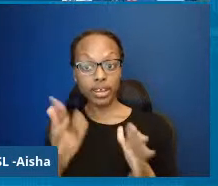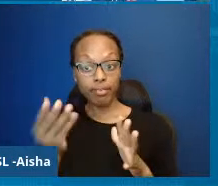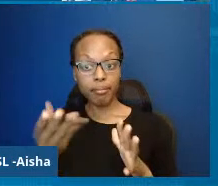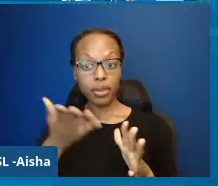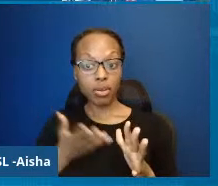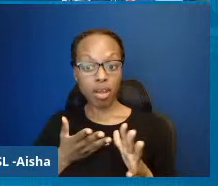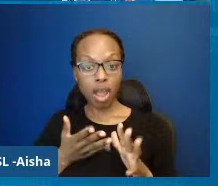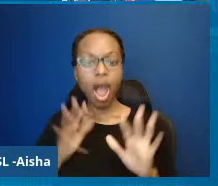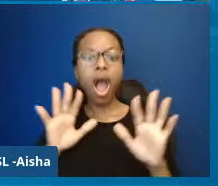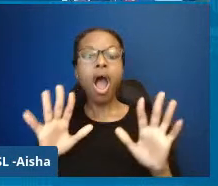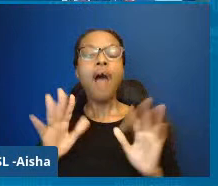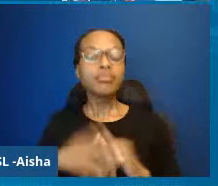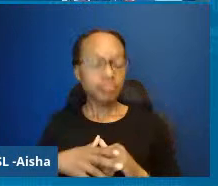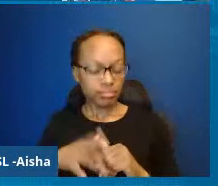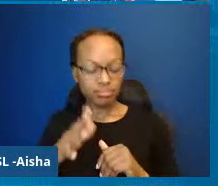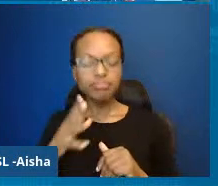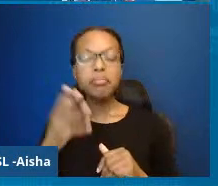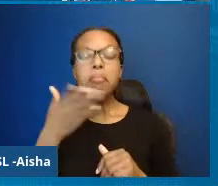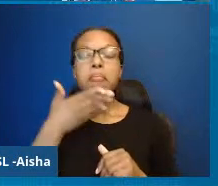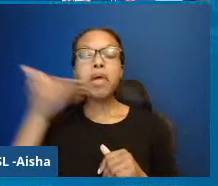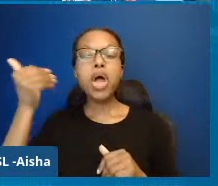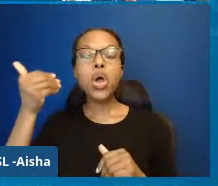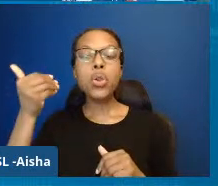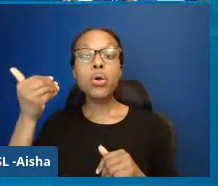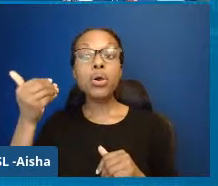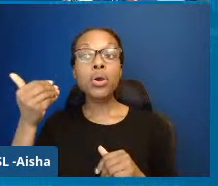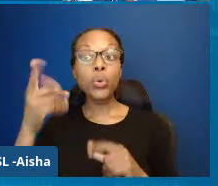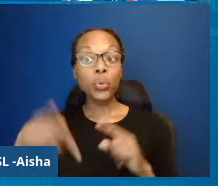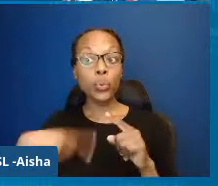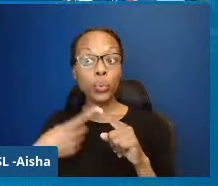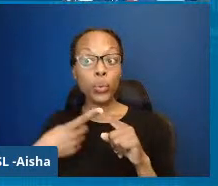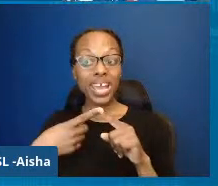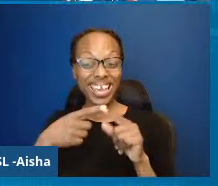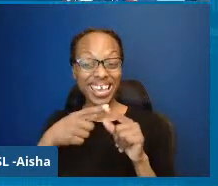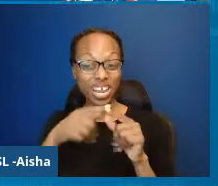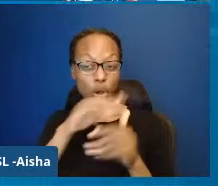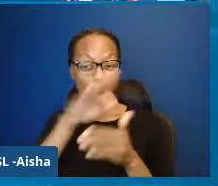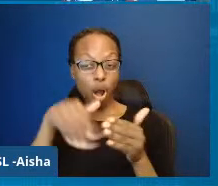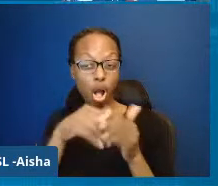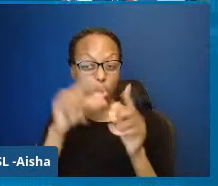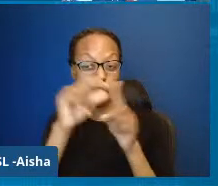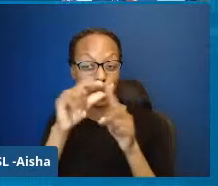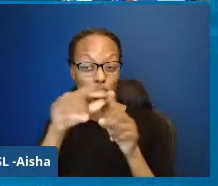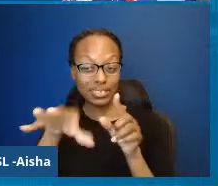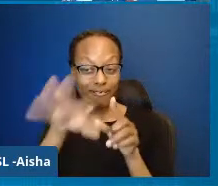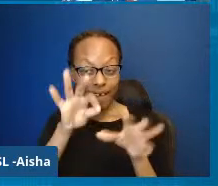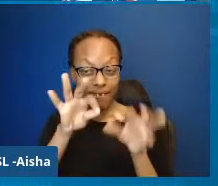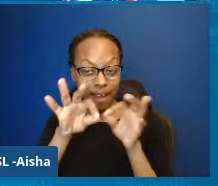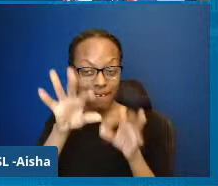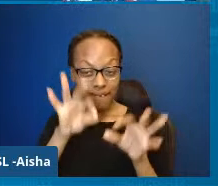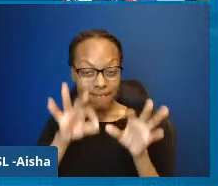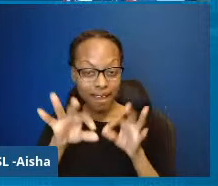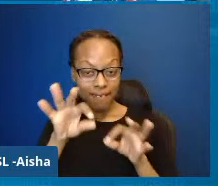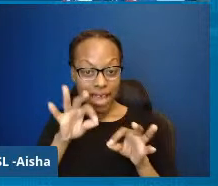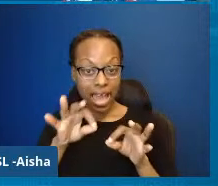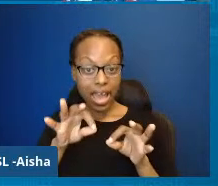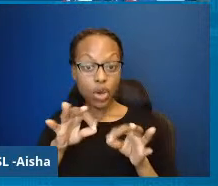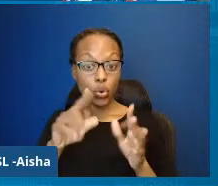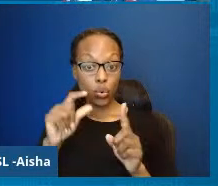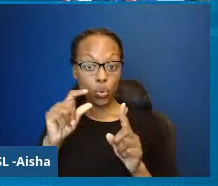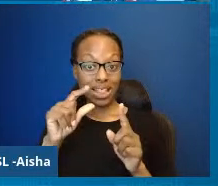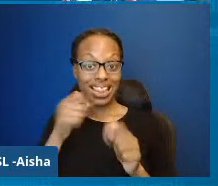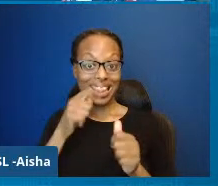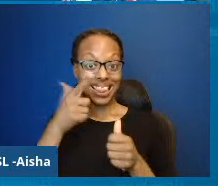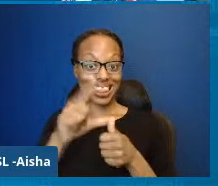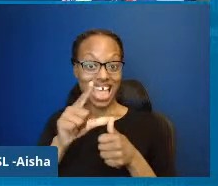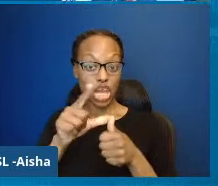what? How I'm going to know you're done this time is when you're done circling all those words, the leftover letters will tell you what to do